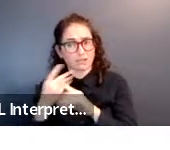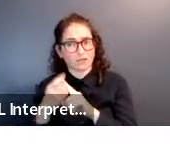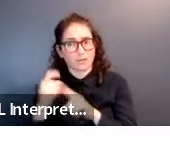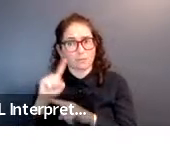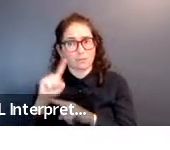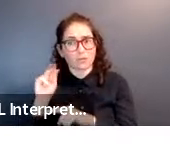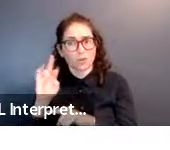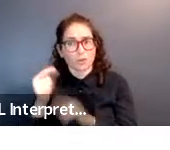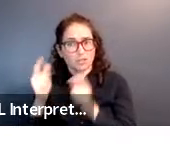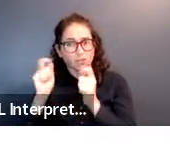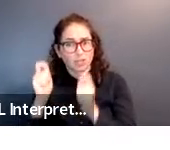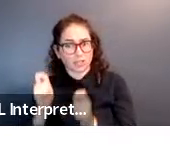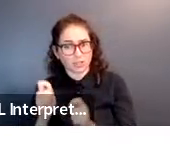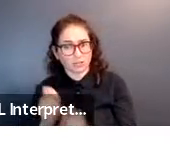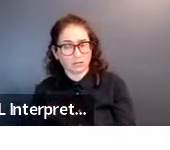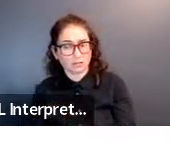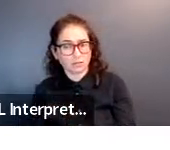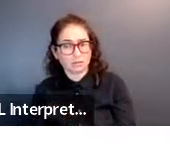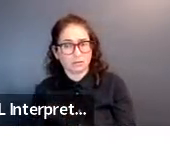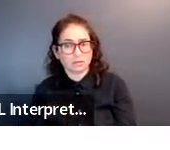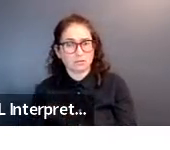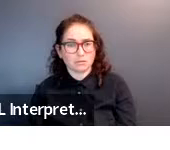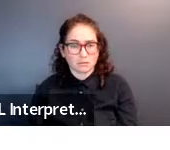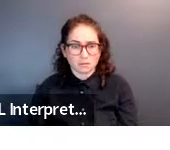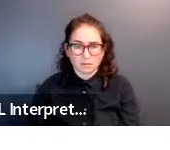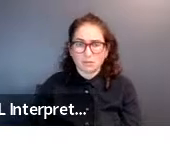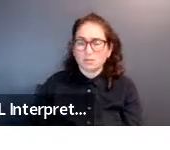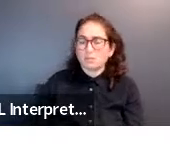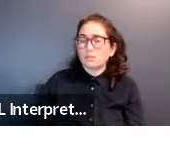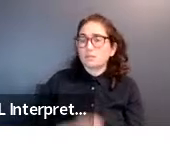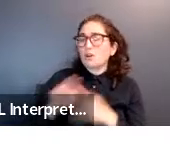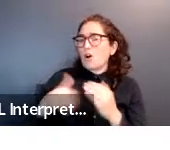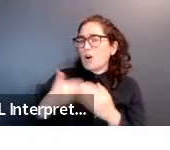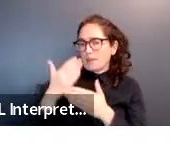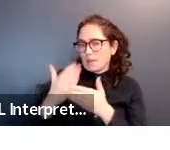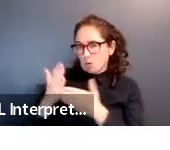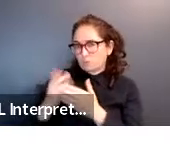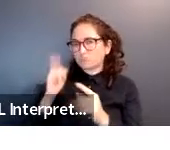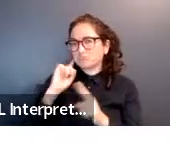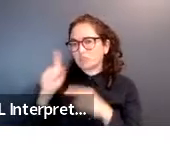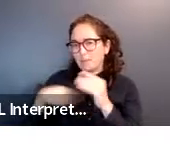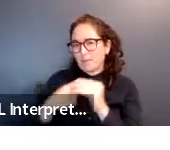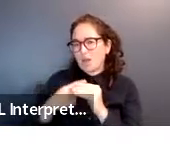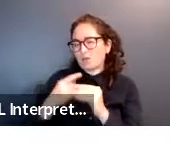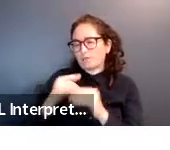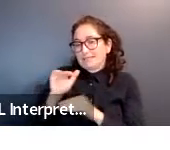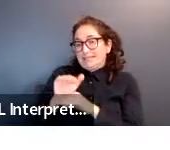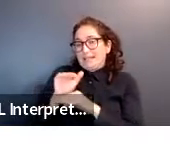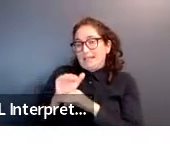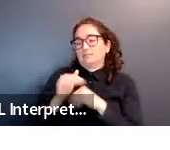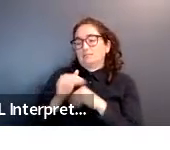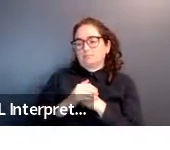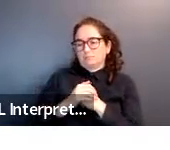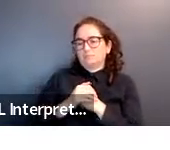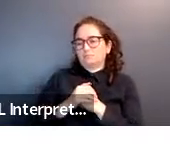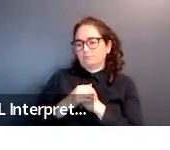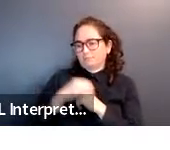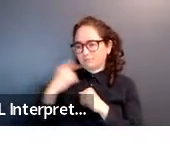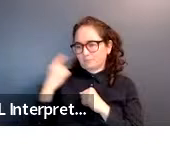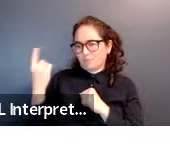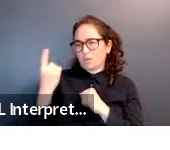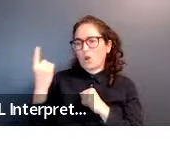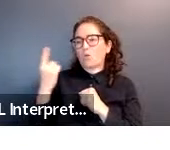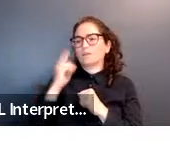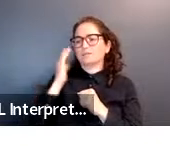zoning changes? All the components that you heard about this evening are always